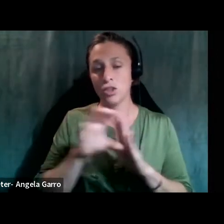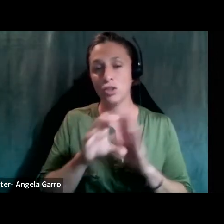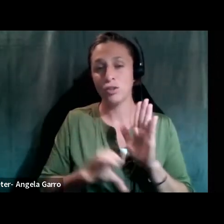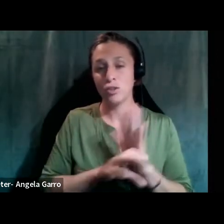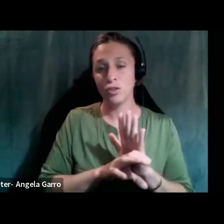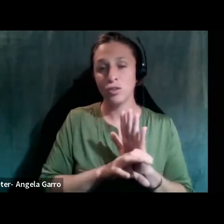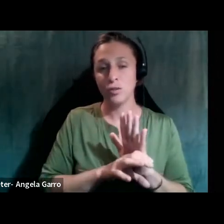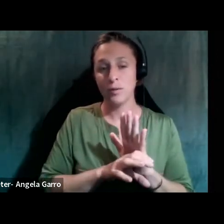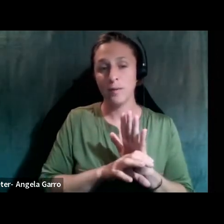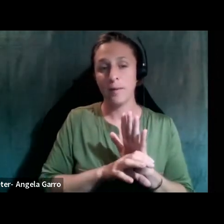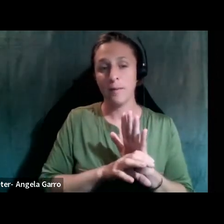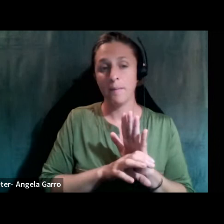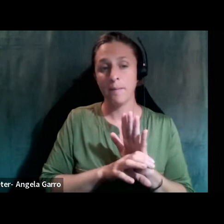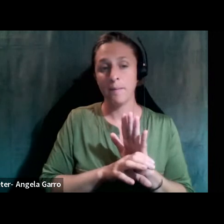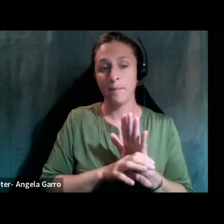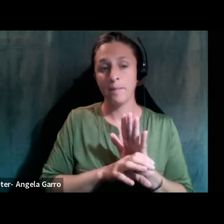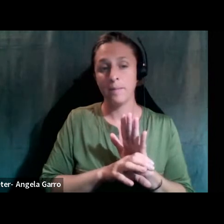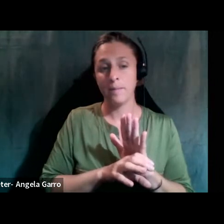chapter